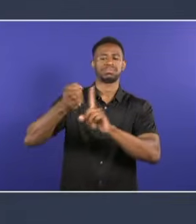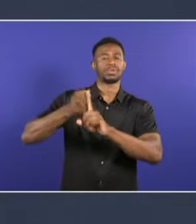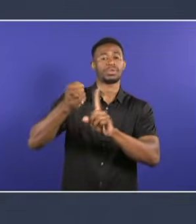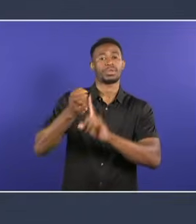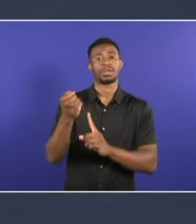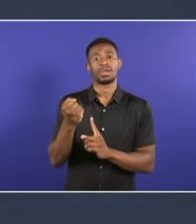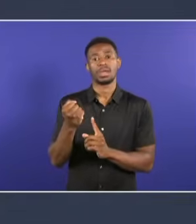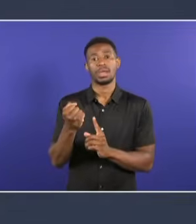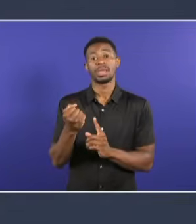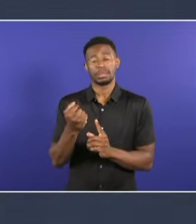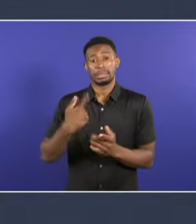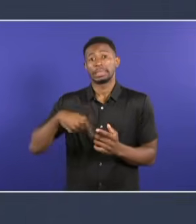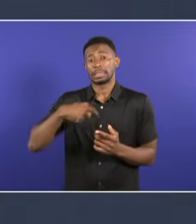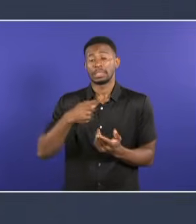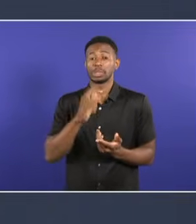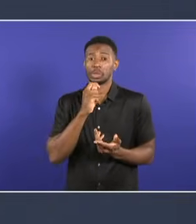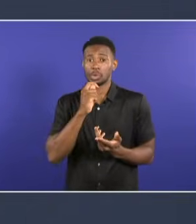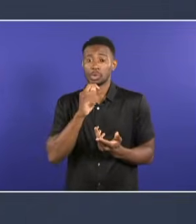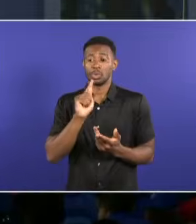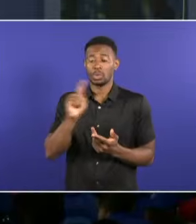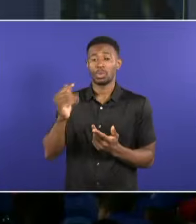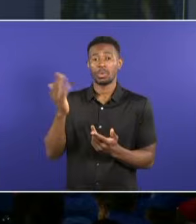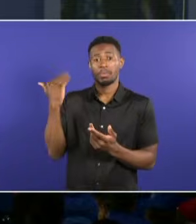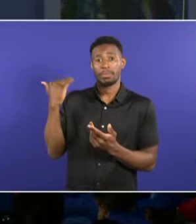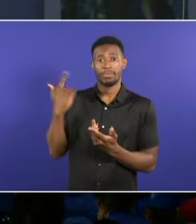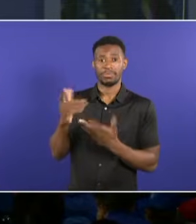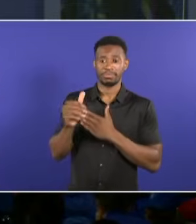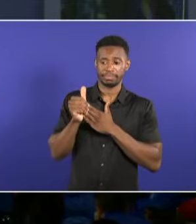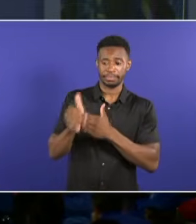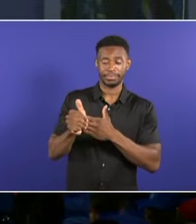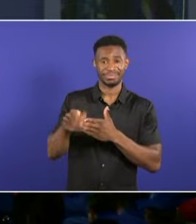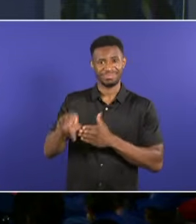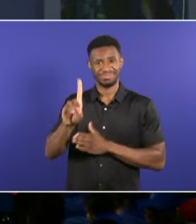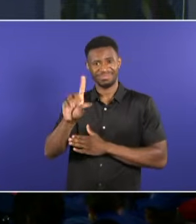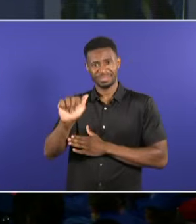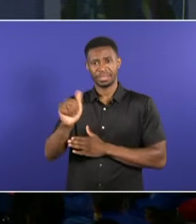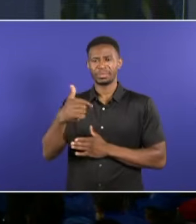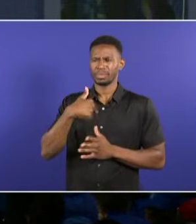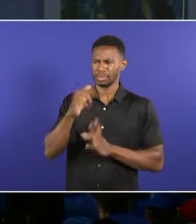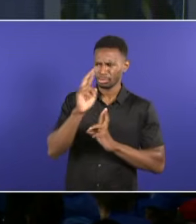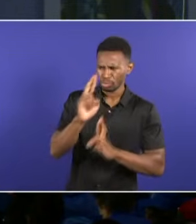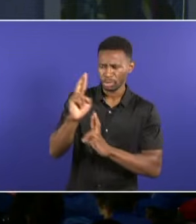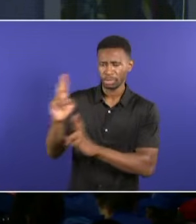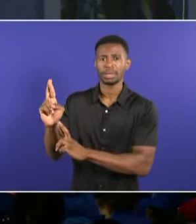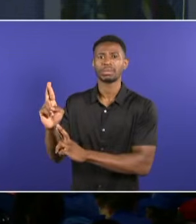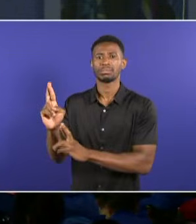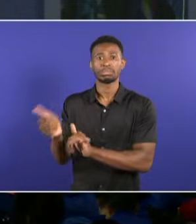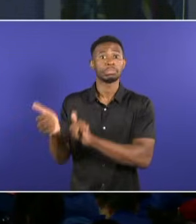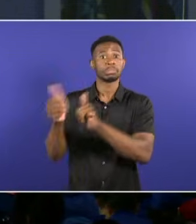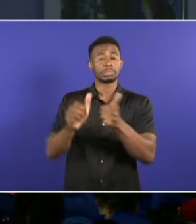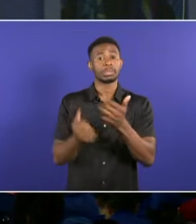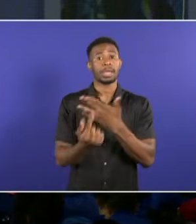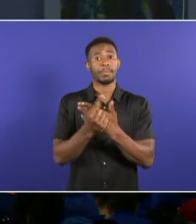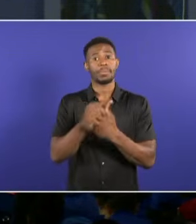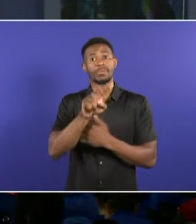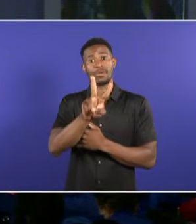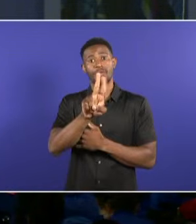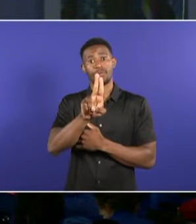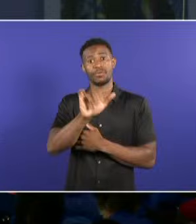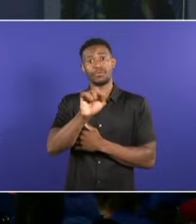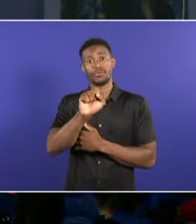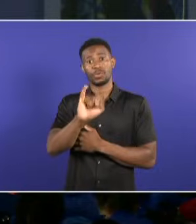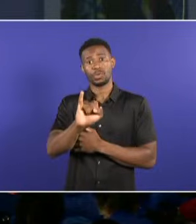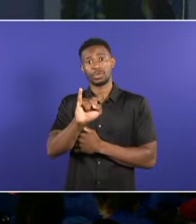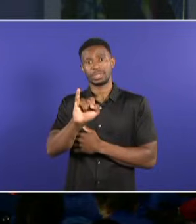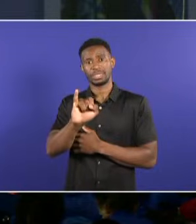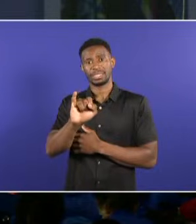friends, we respect all of those who have led our party throughout its history. So when Mmusi Maimane became the leader of the DA,